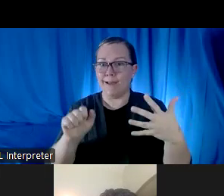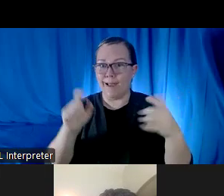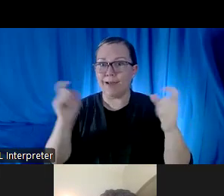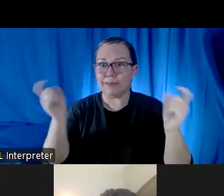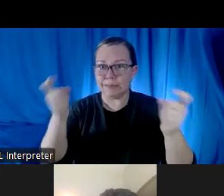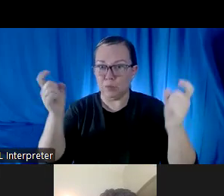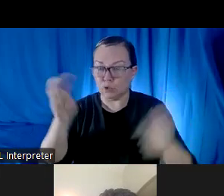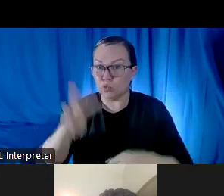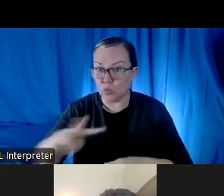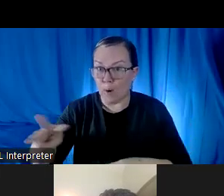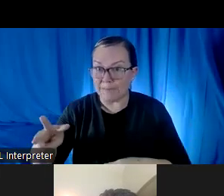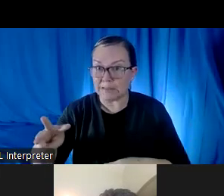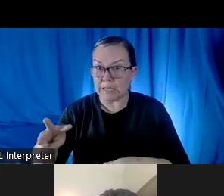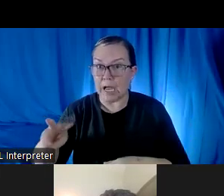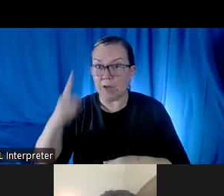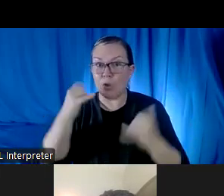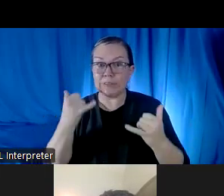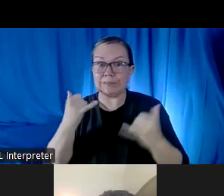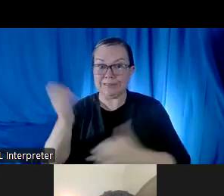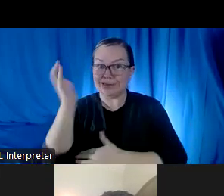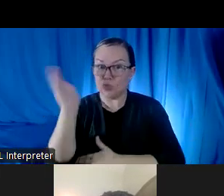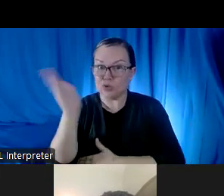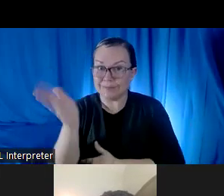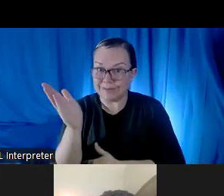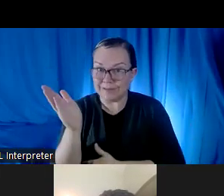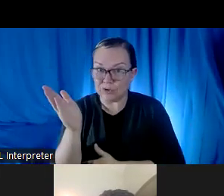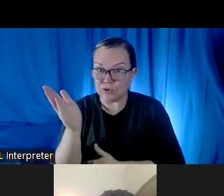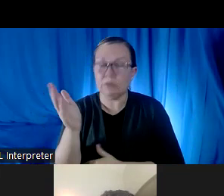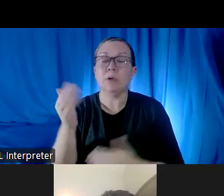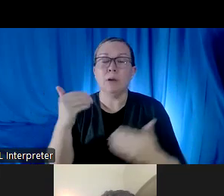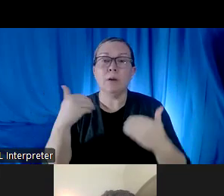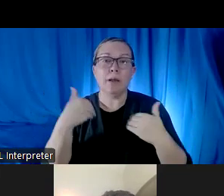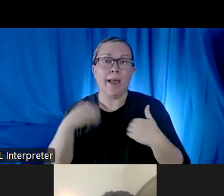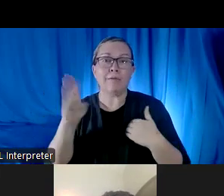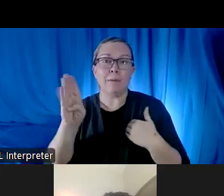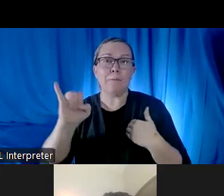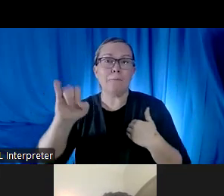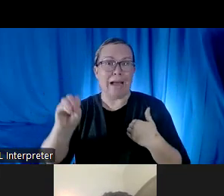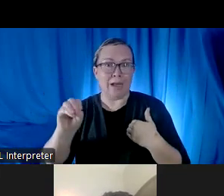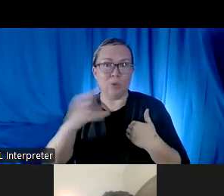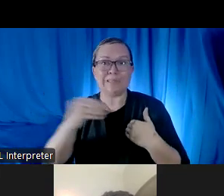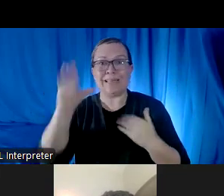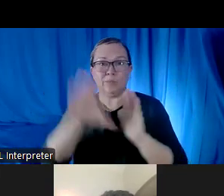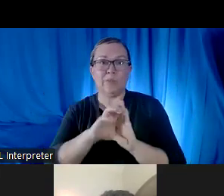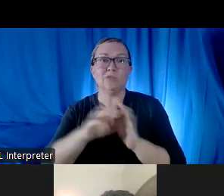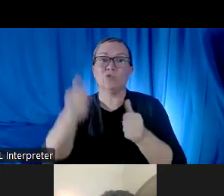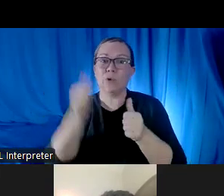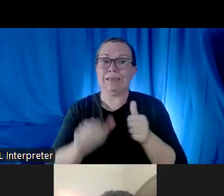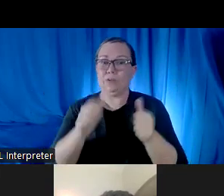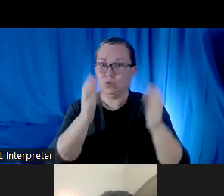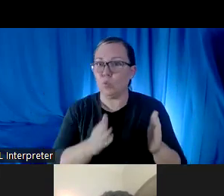Celebration website for today's presentation, there are biographies and pictures for each panel